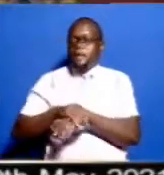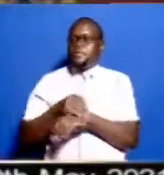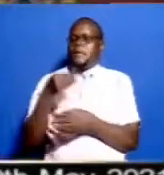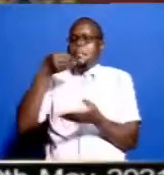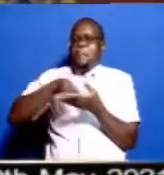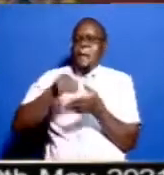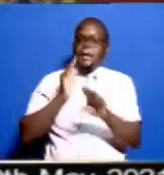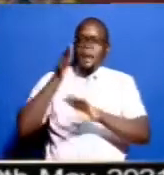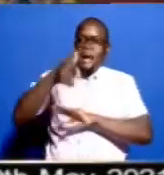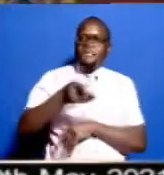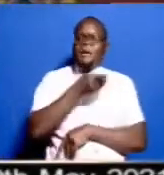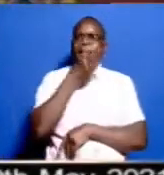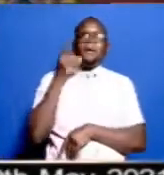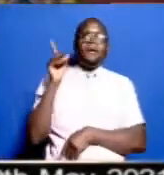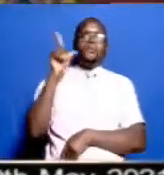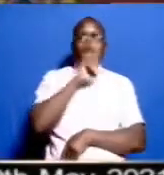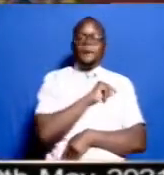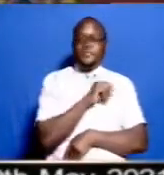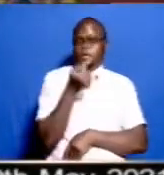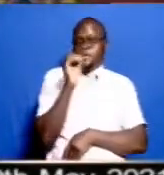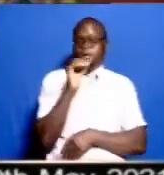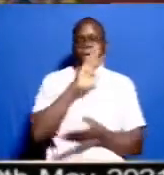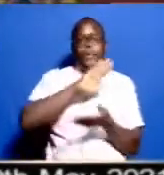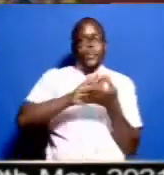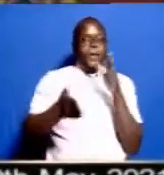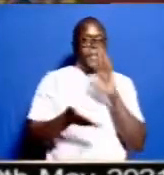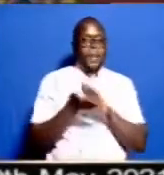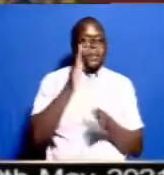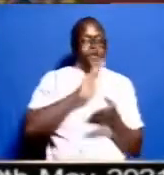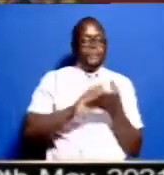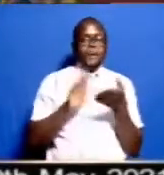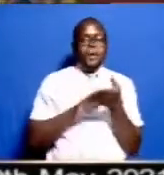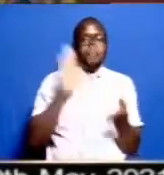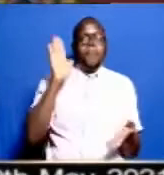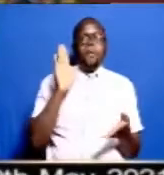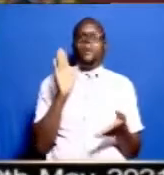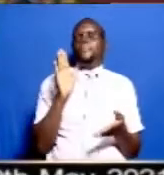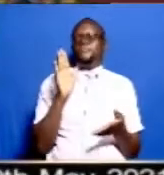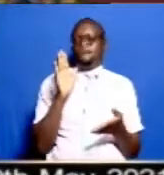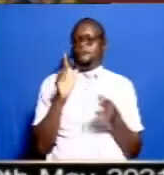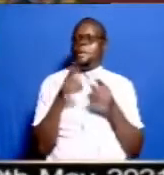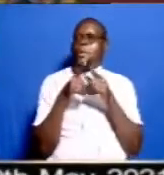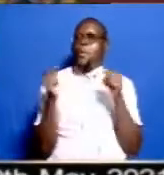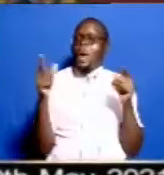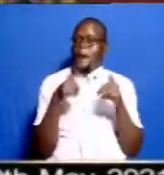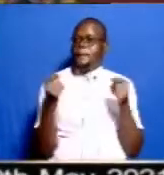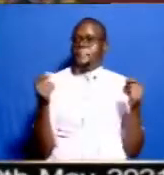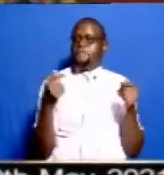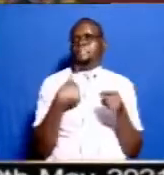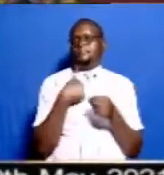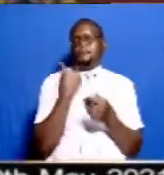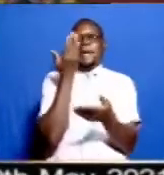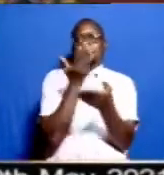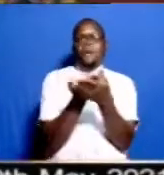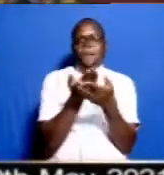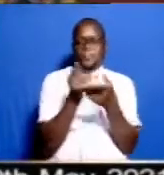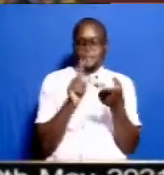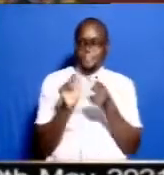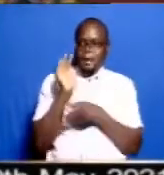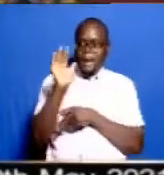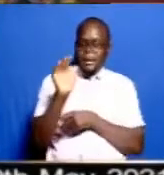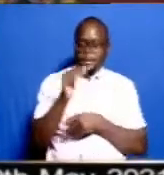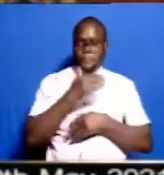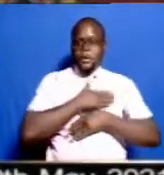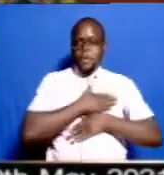effects of drought. So without saying too many words, I beg to move and ask the